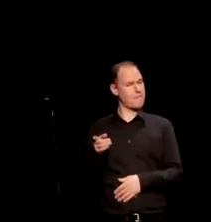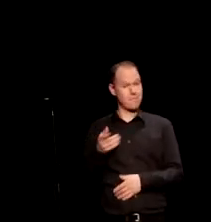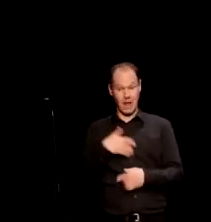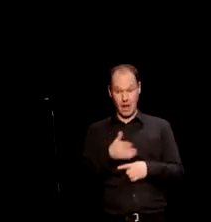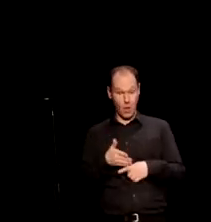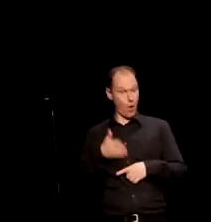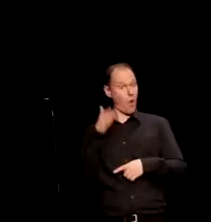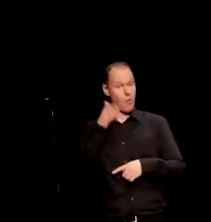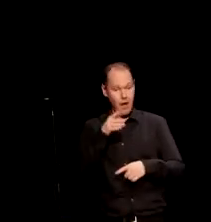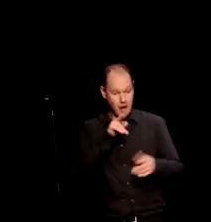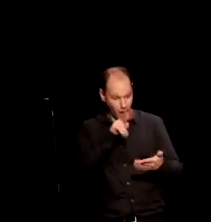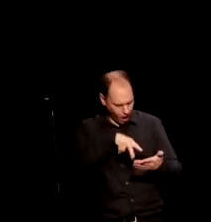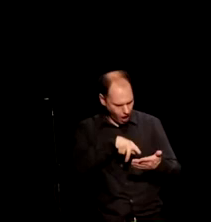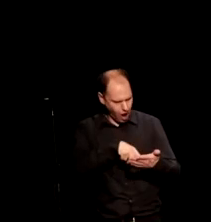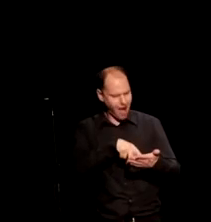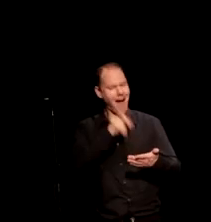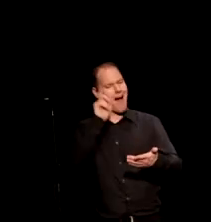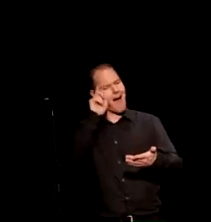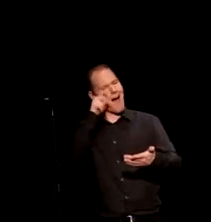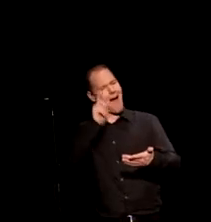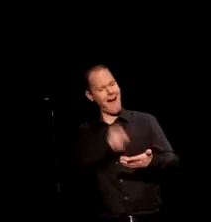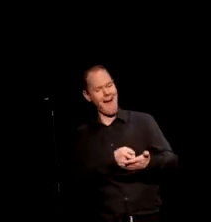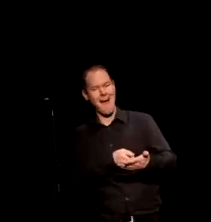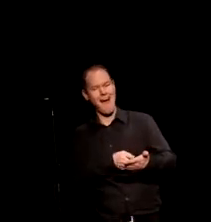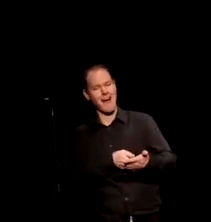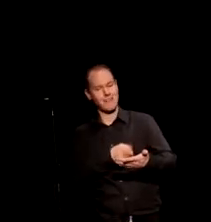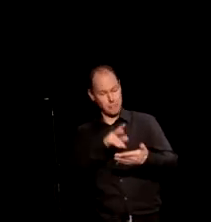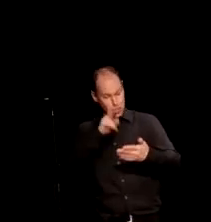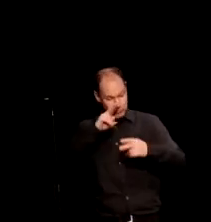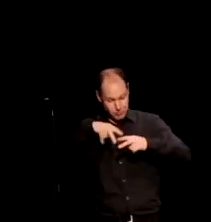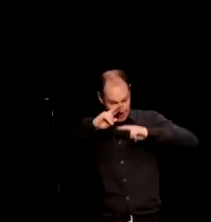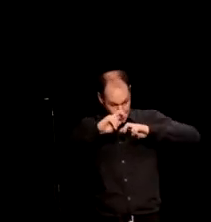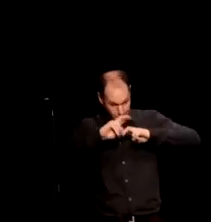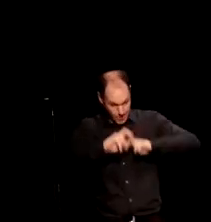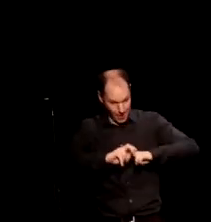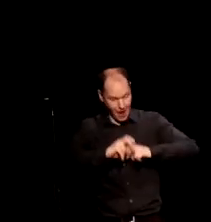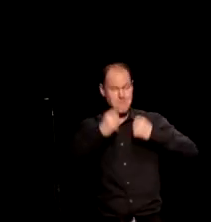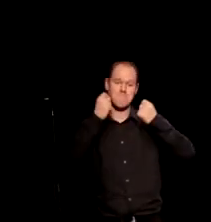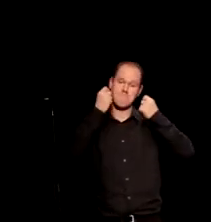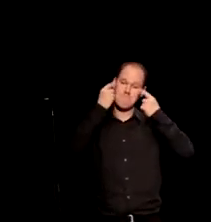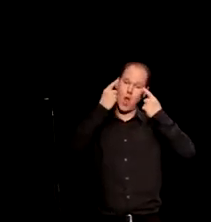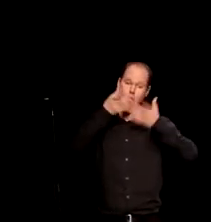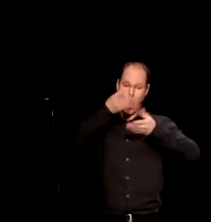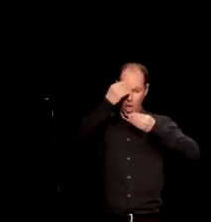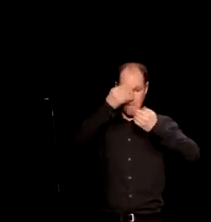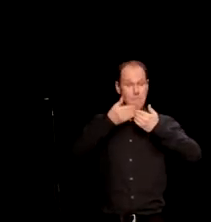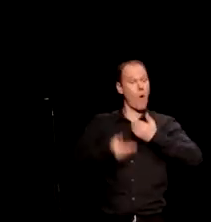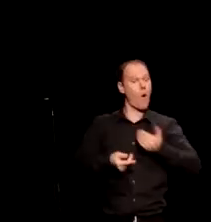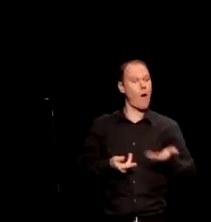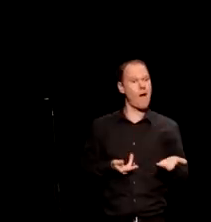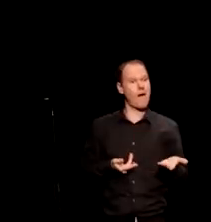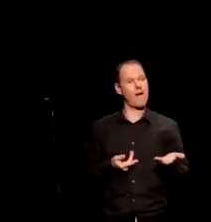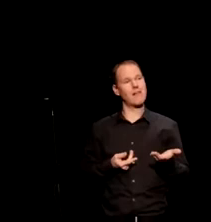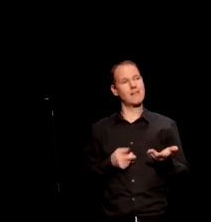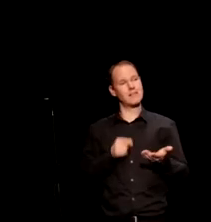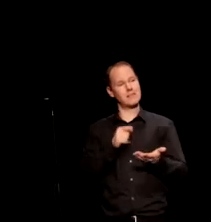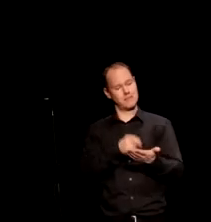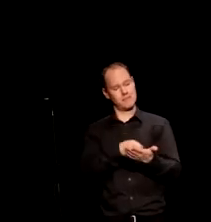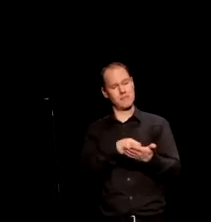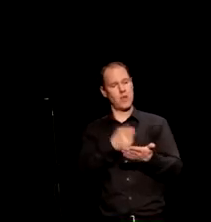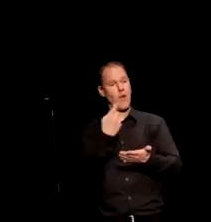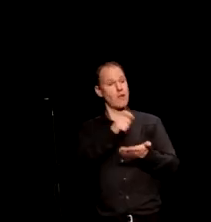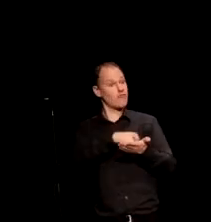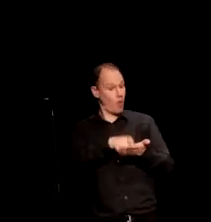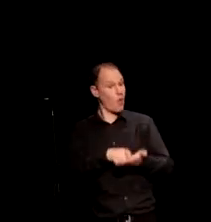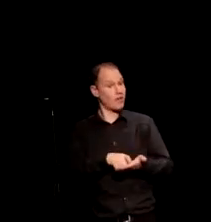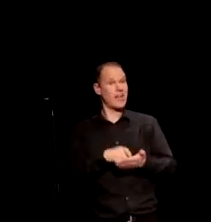and learning more, as I have done, about her in the research. But for this, she was the first black playwright